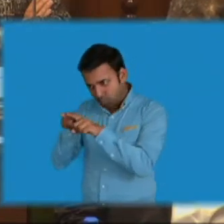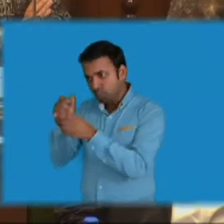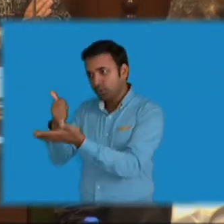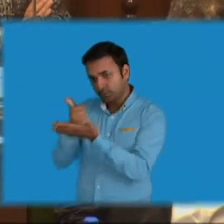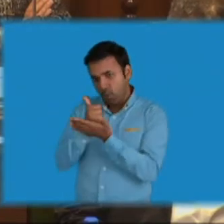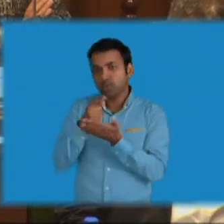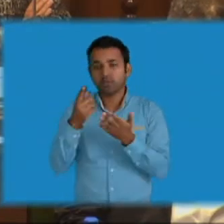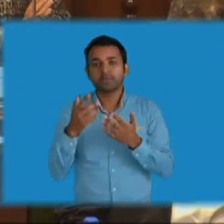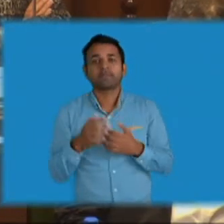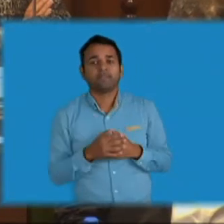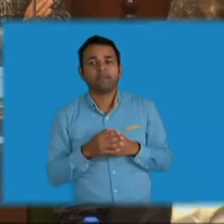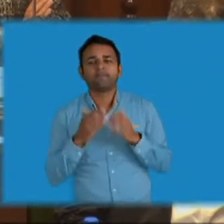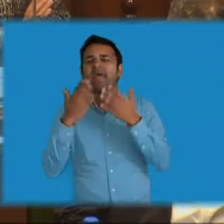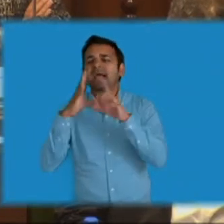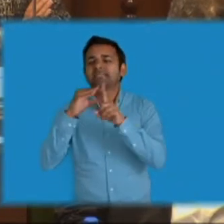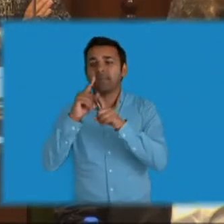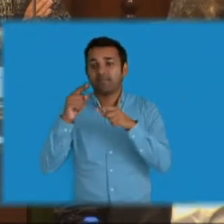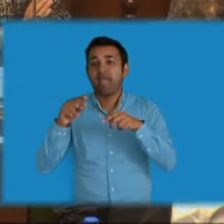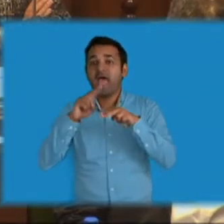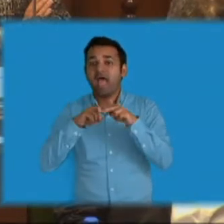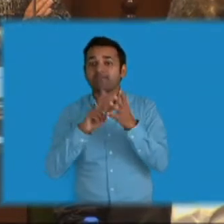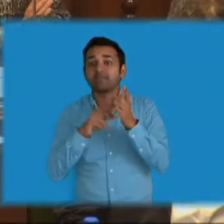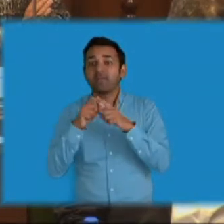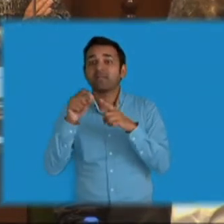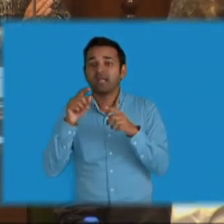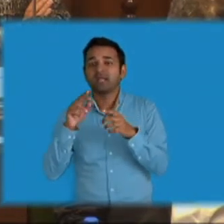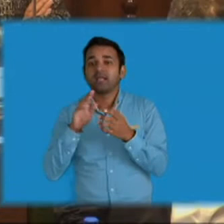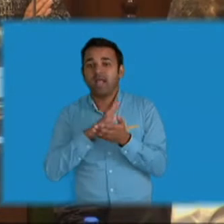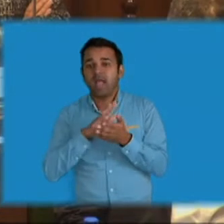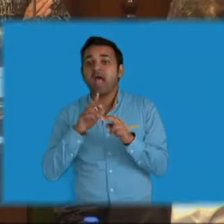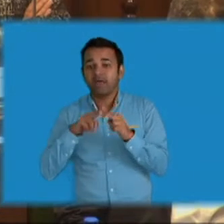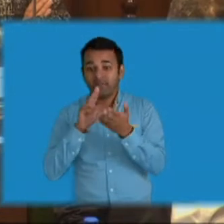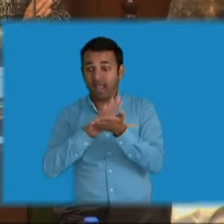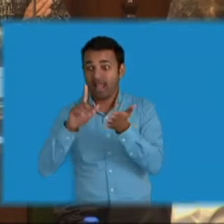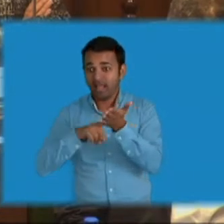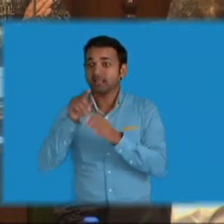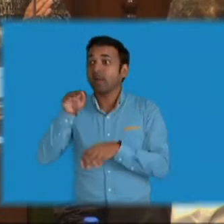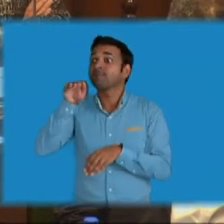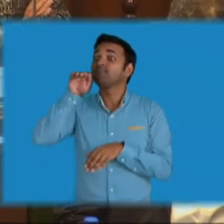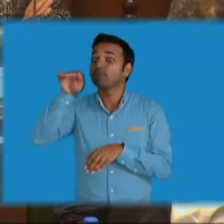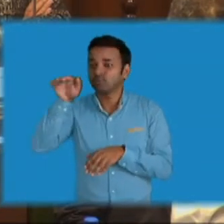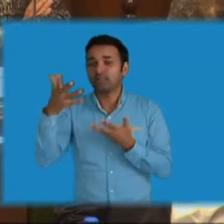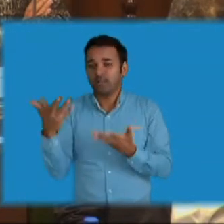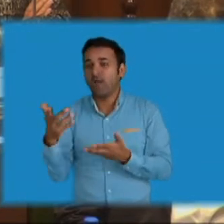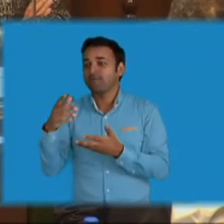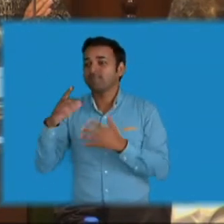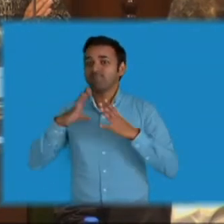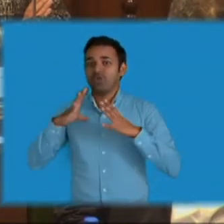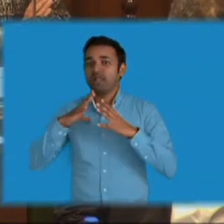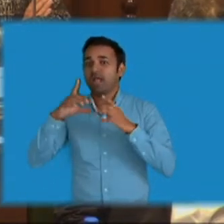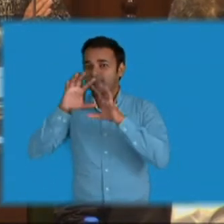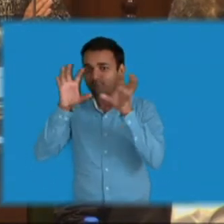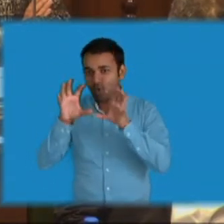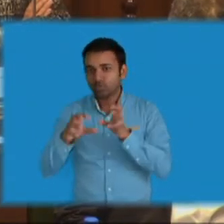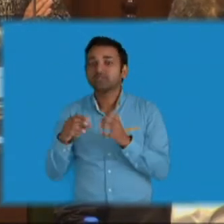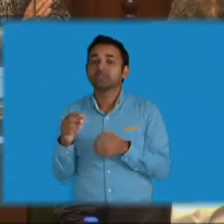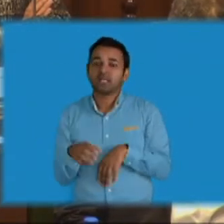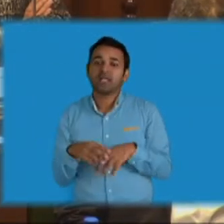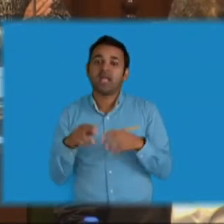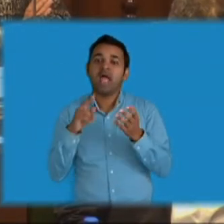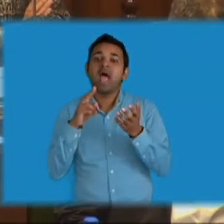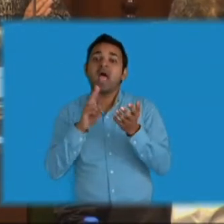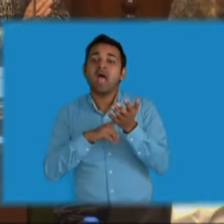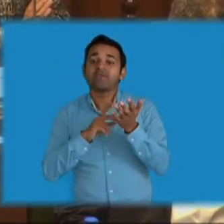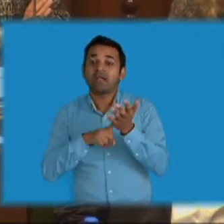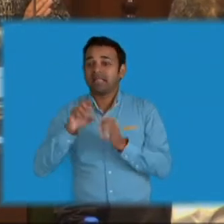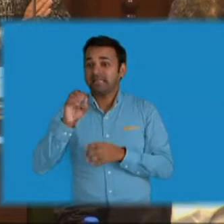FPL, FHL, Future Forest, Reforest Fiji, and LTEC, all of whom will be working together